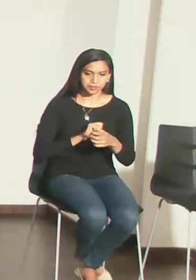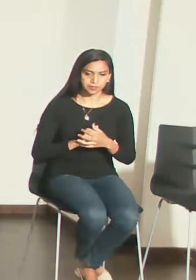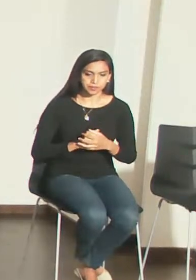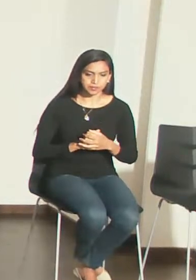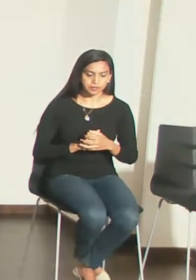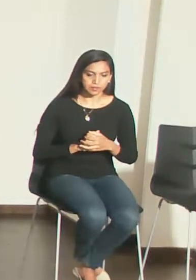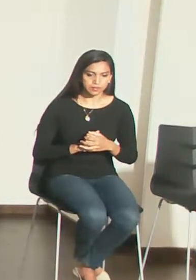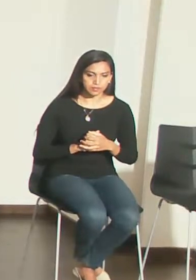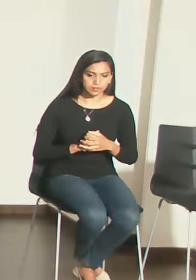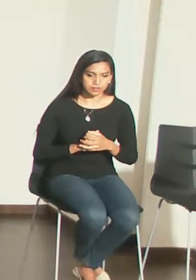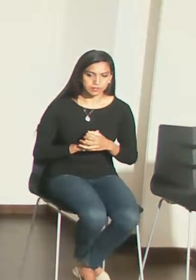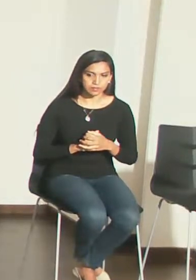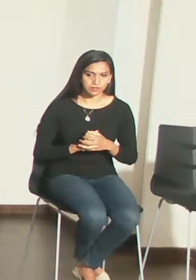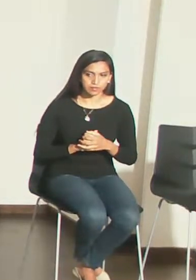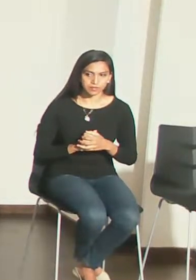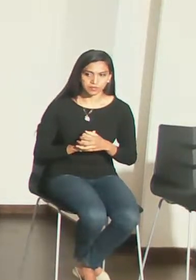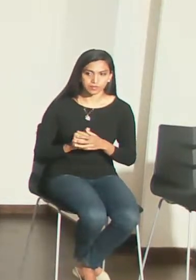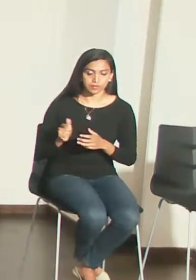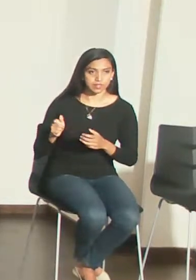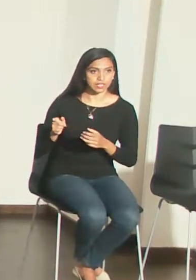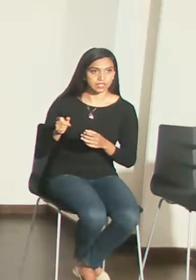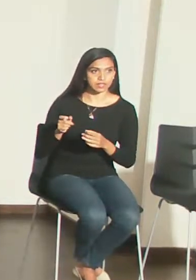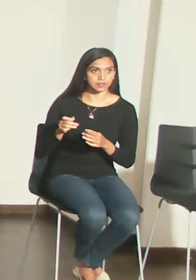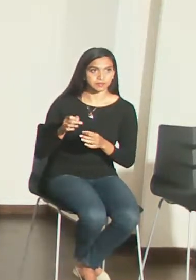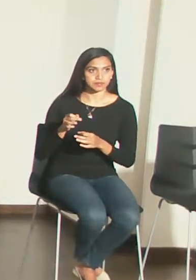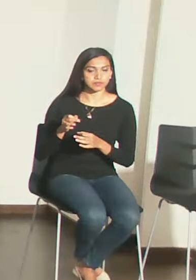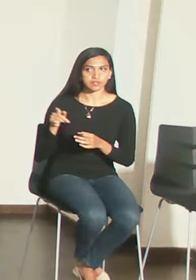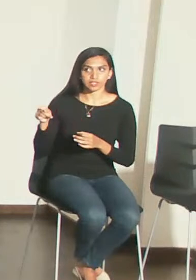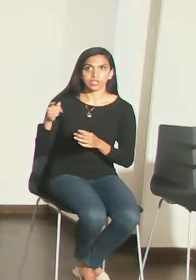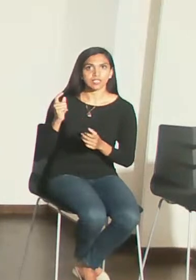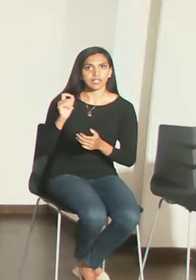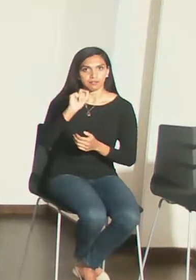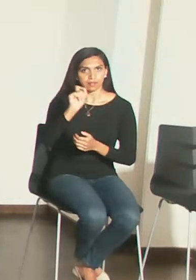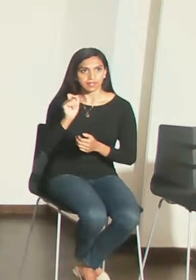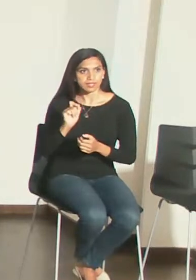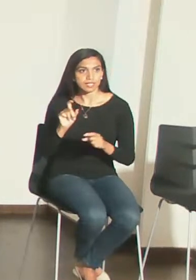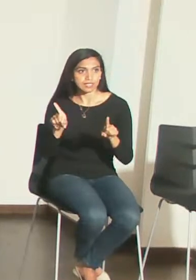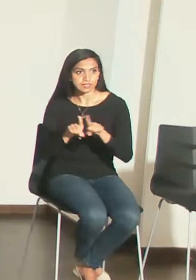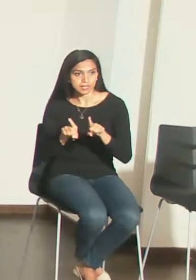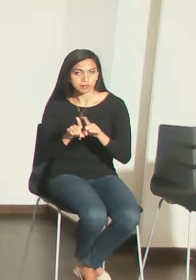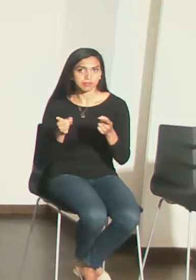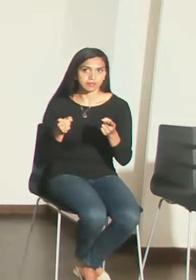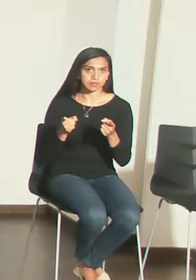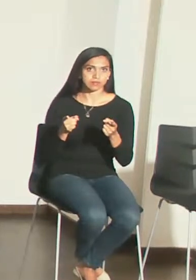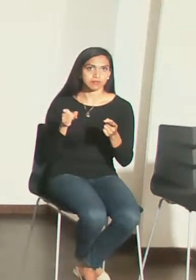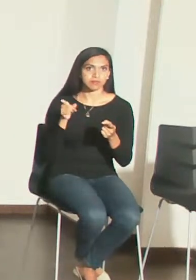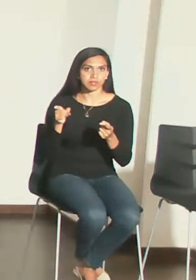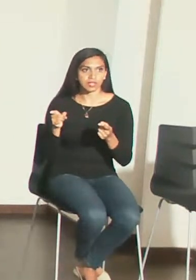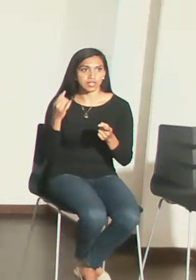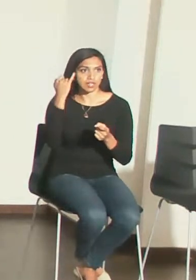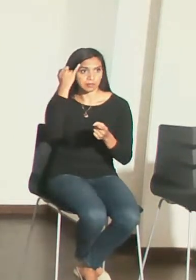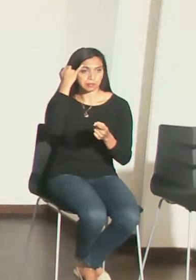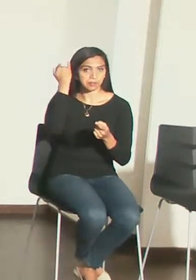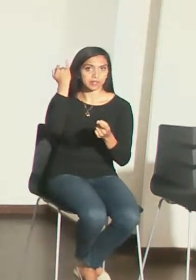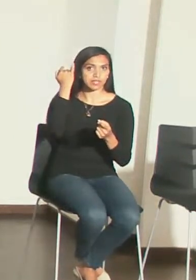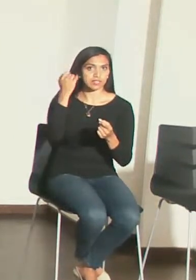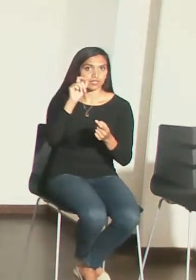it is writing a different kind of. It is writing itself and then eating itself. So it's sort of an